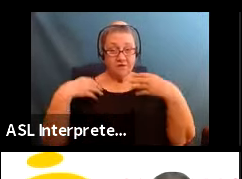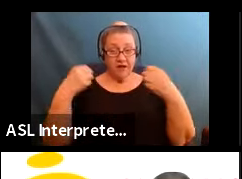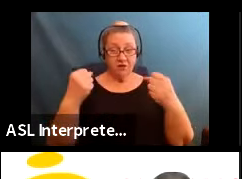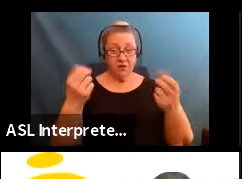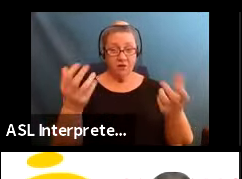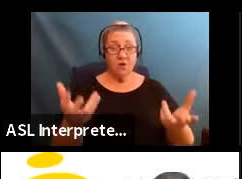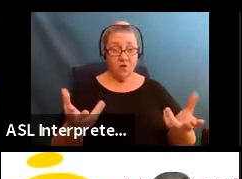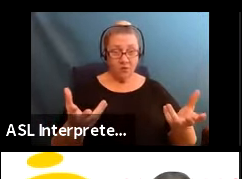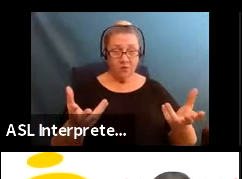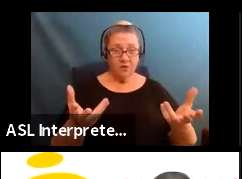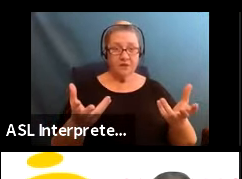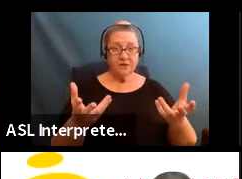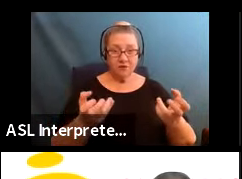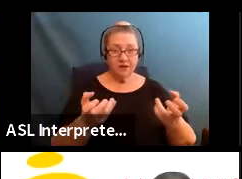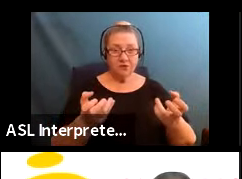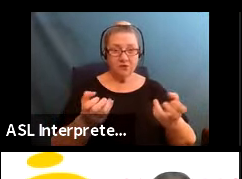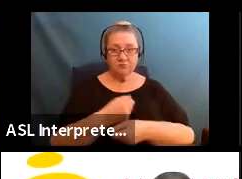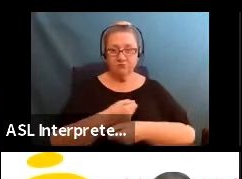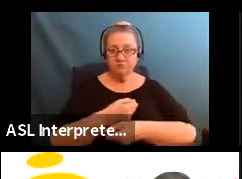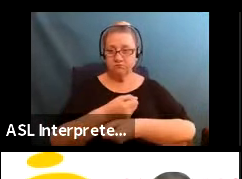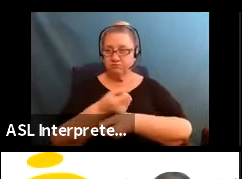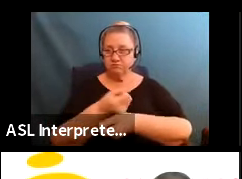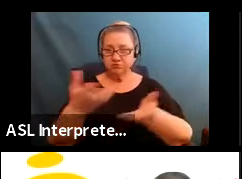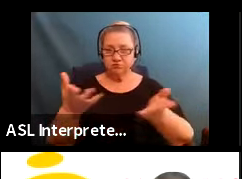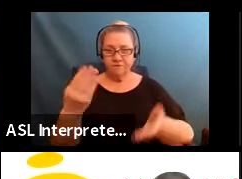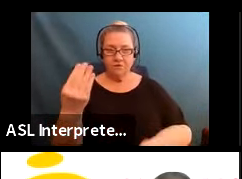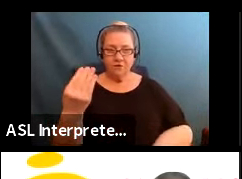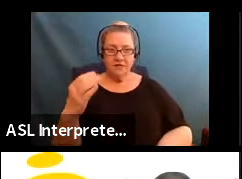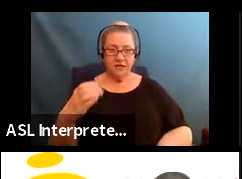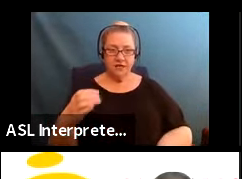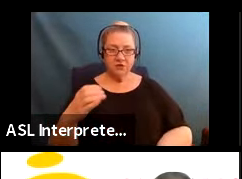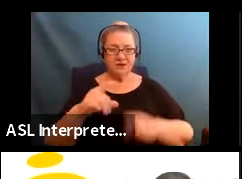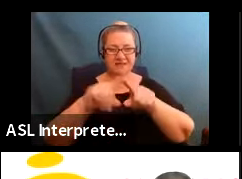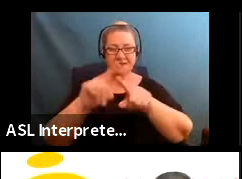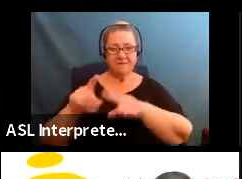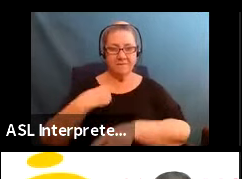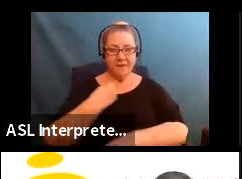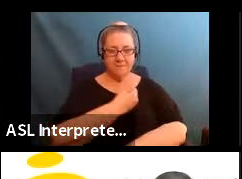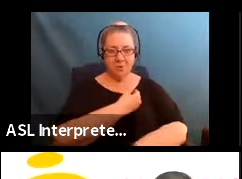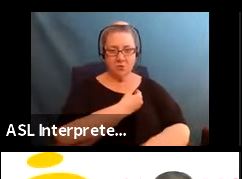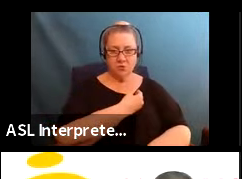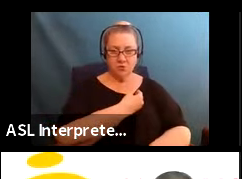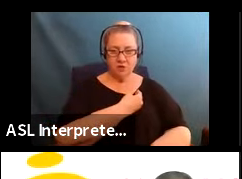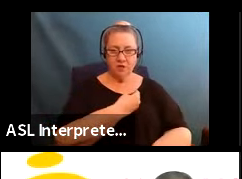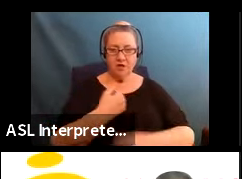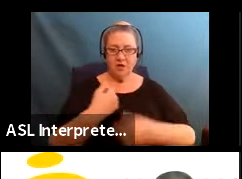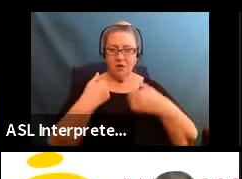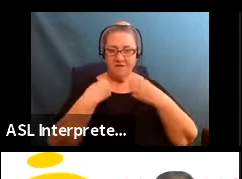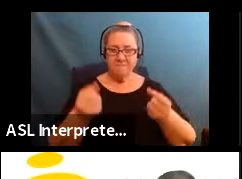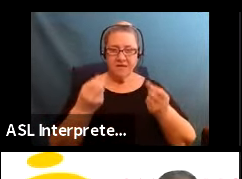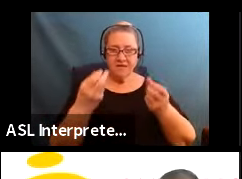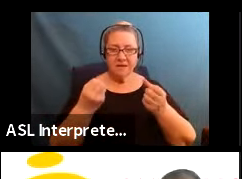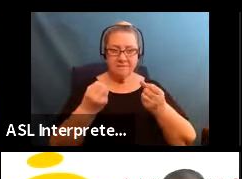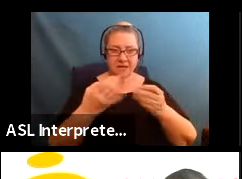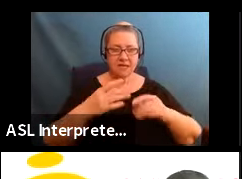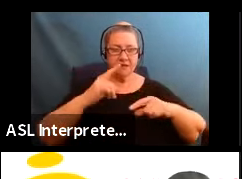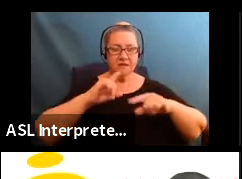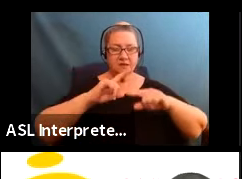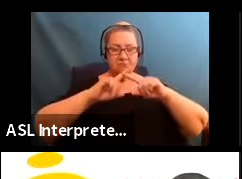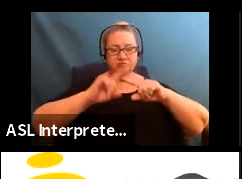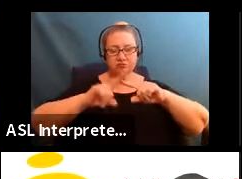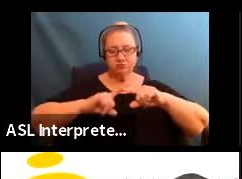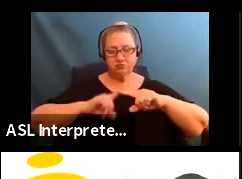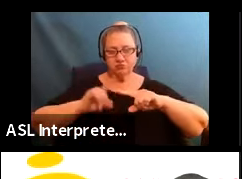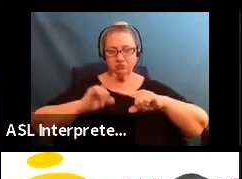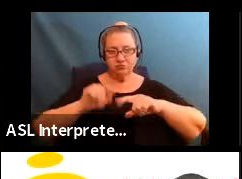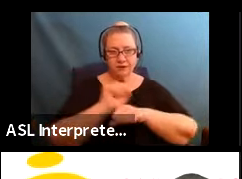to take it to all our 1,400 facility members. We have many, many multicultural